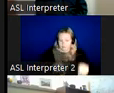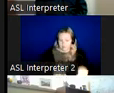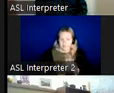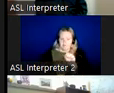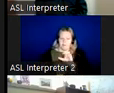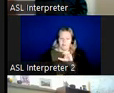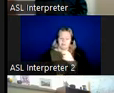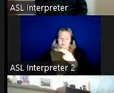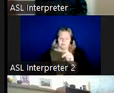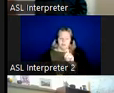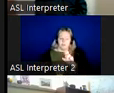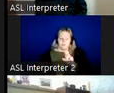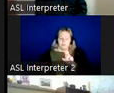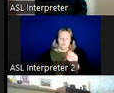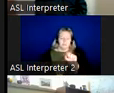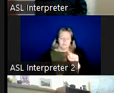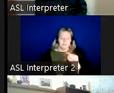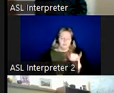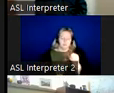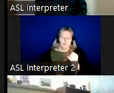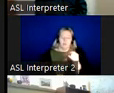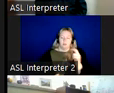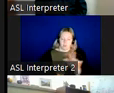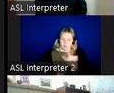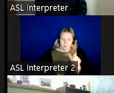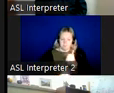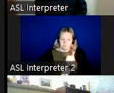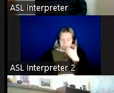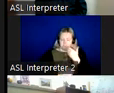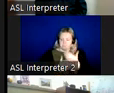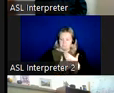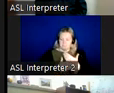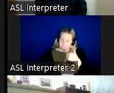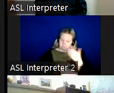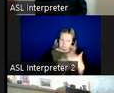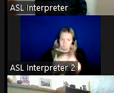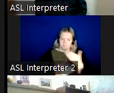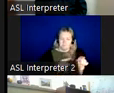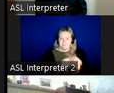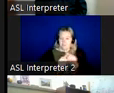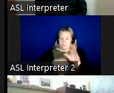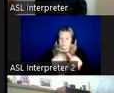John's Libraries, does a great job with this as well as all of our regions. So